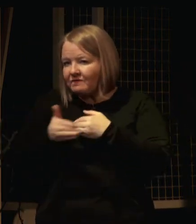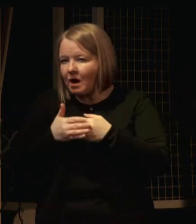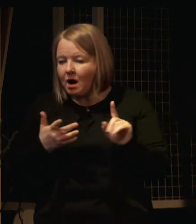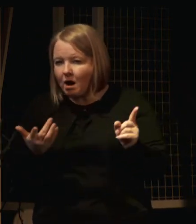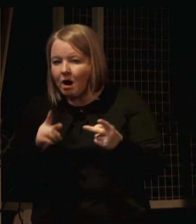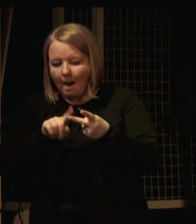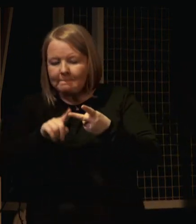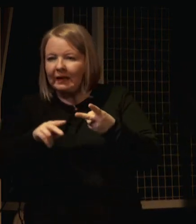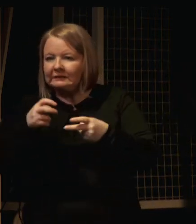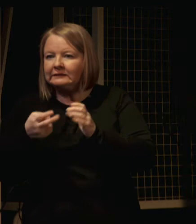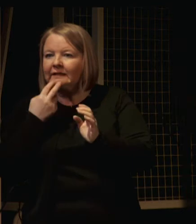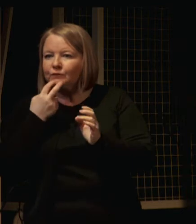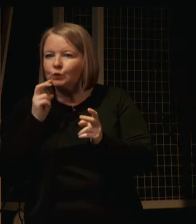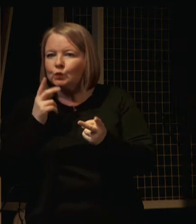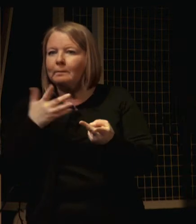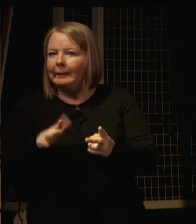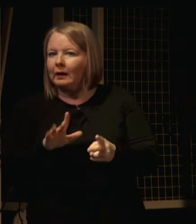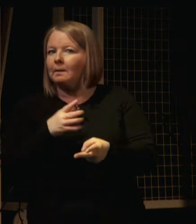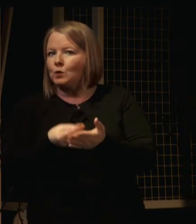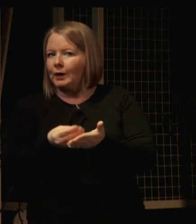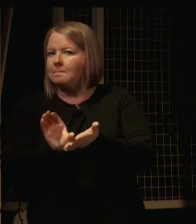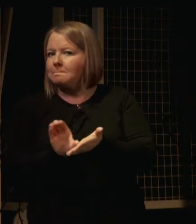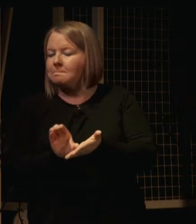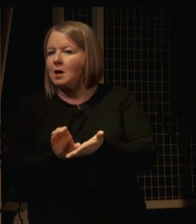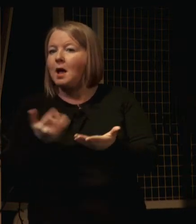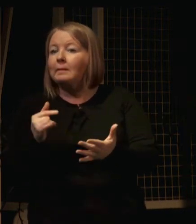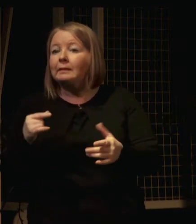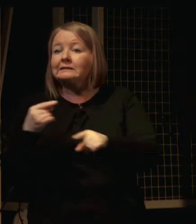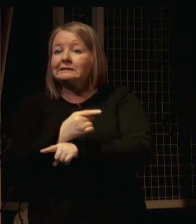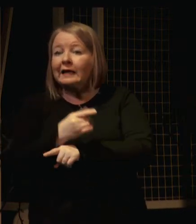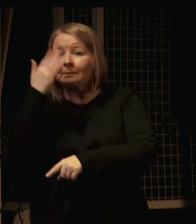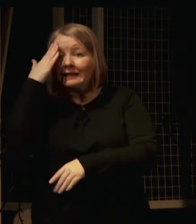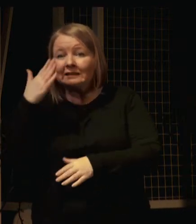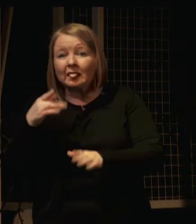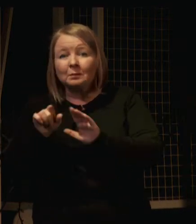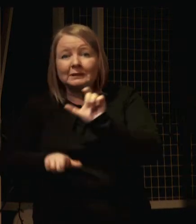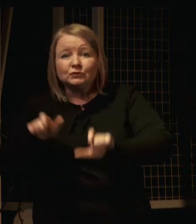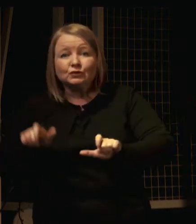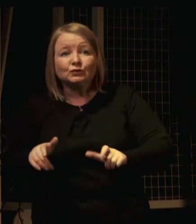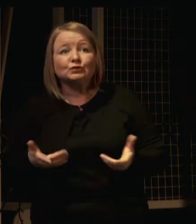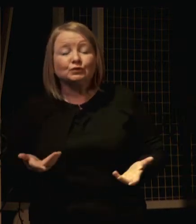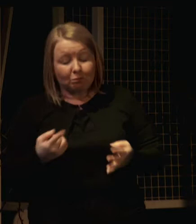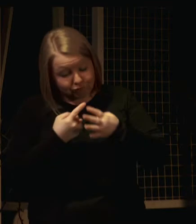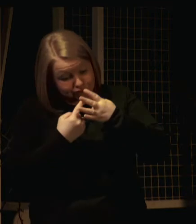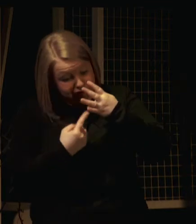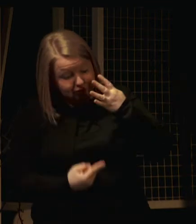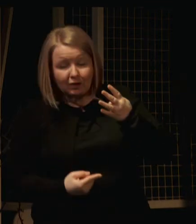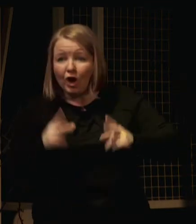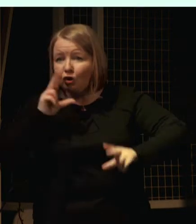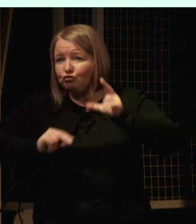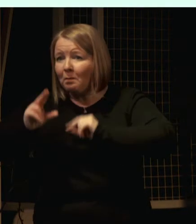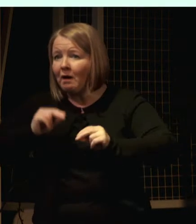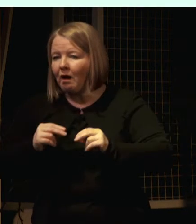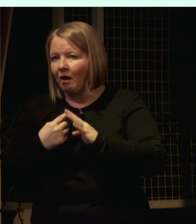have been her nephew. He stood to inherit money. Could even have been an escaped mental patient. Who knows? But at the end of the day, that's all these things were. There were rumours